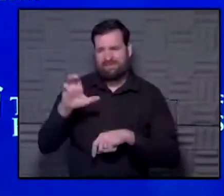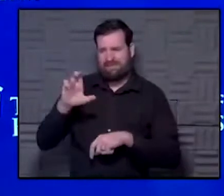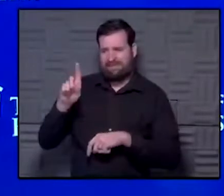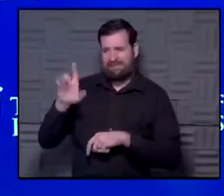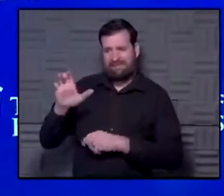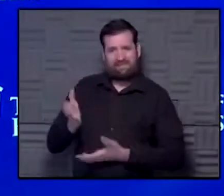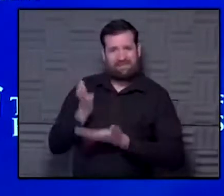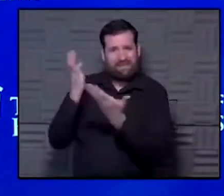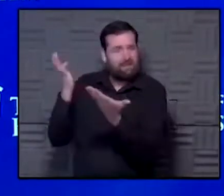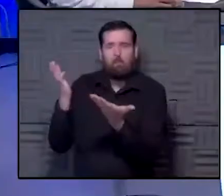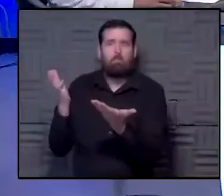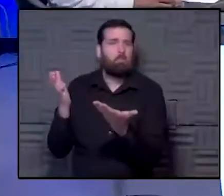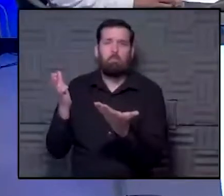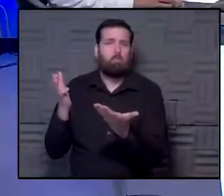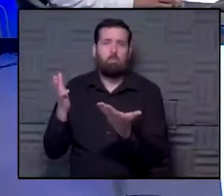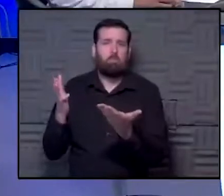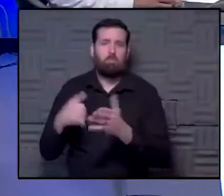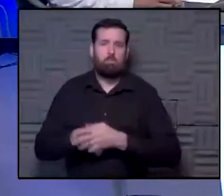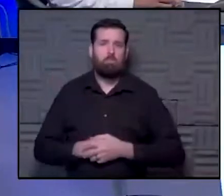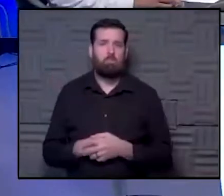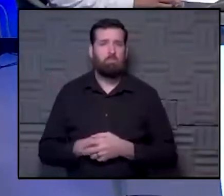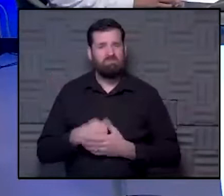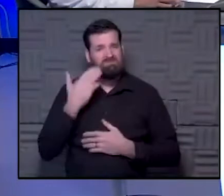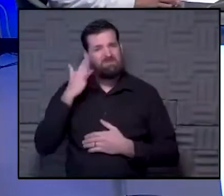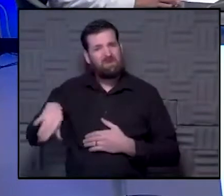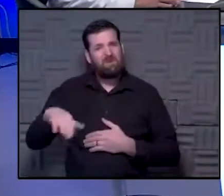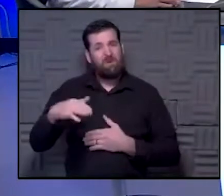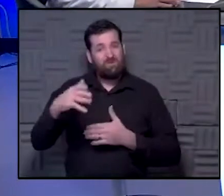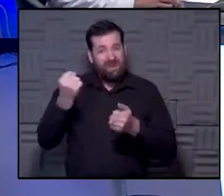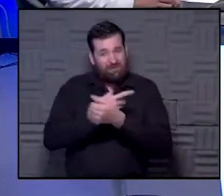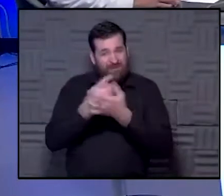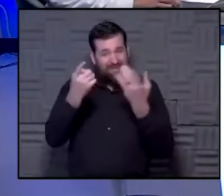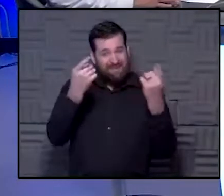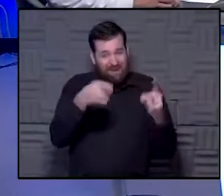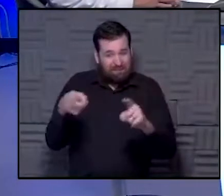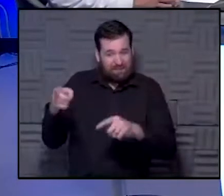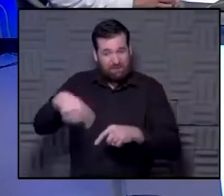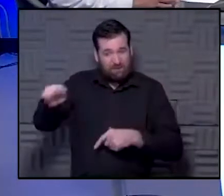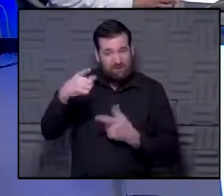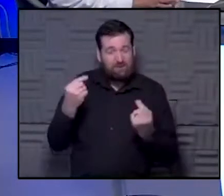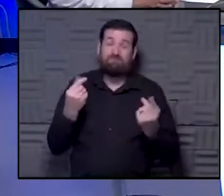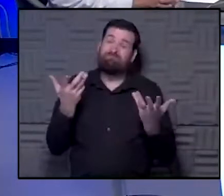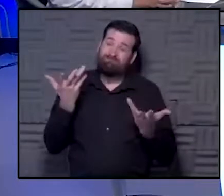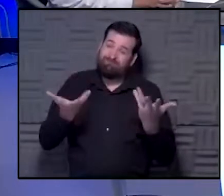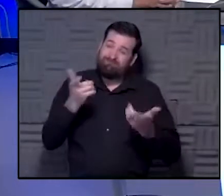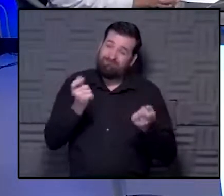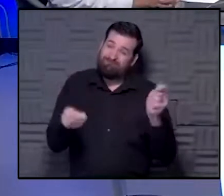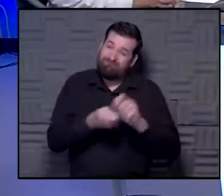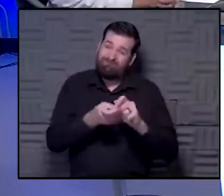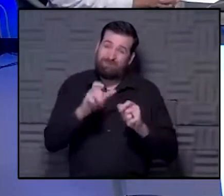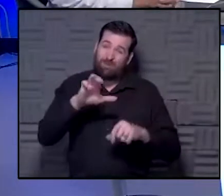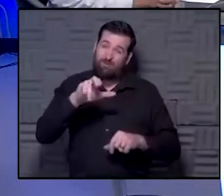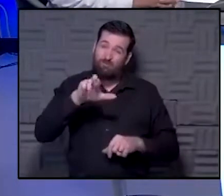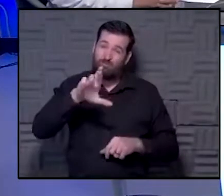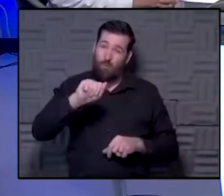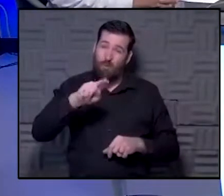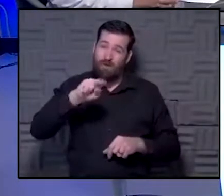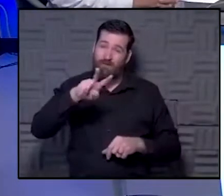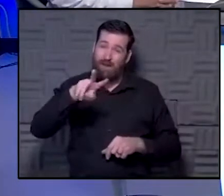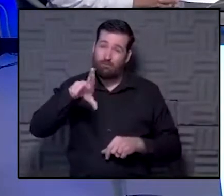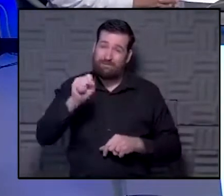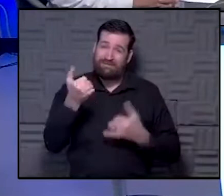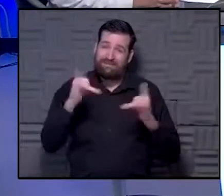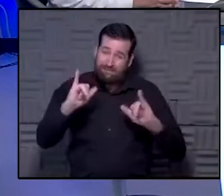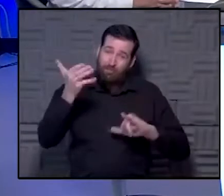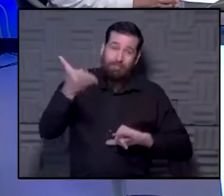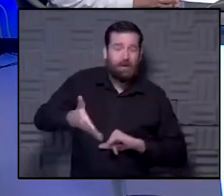suggesting that yet. And I would say to you, you know, everything that goes around comes around, and coronavirus is still out there. So we're going to run that